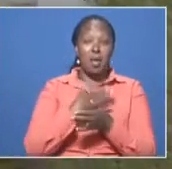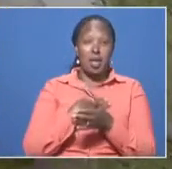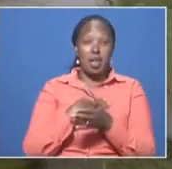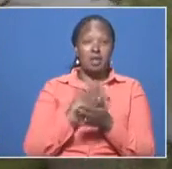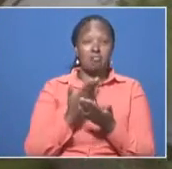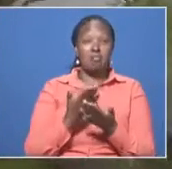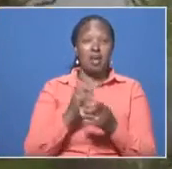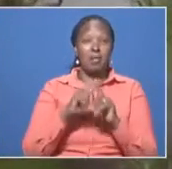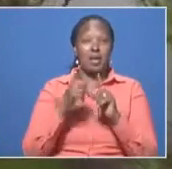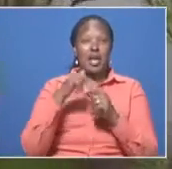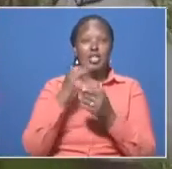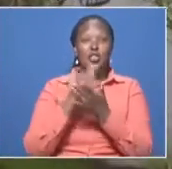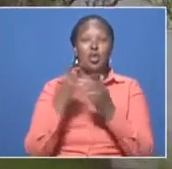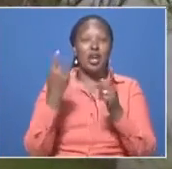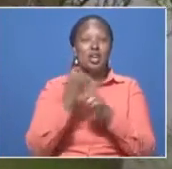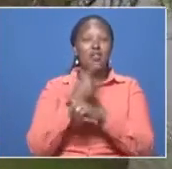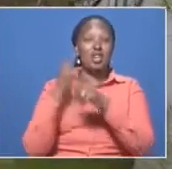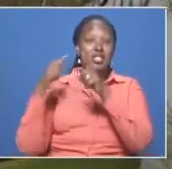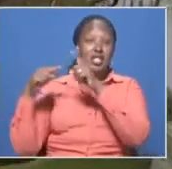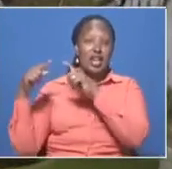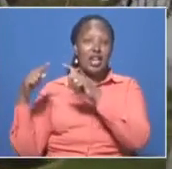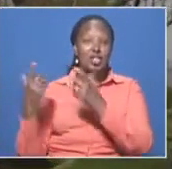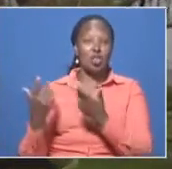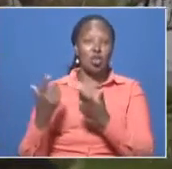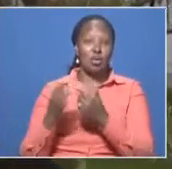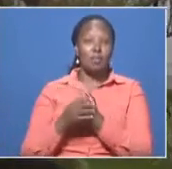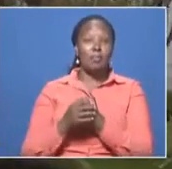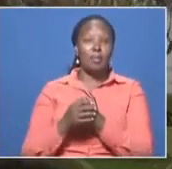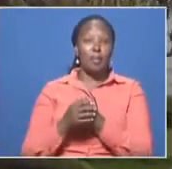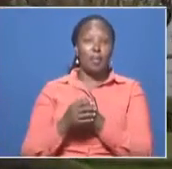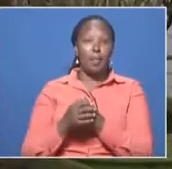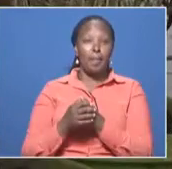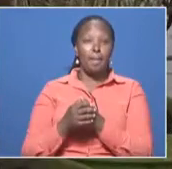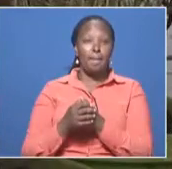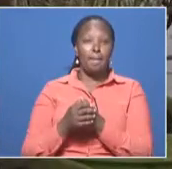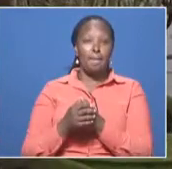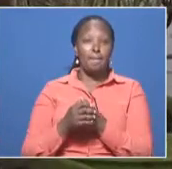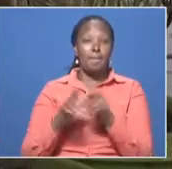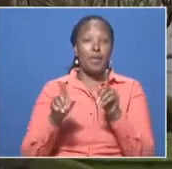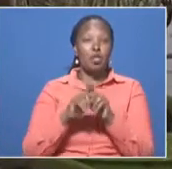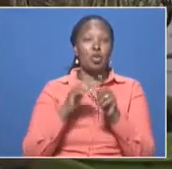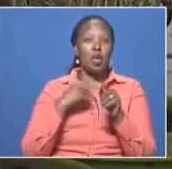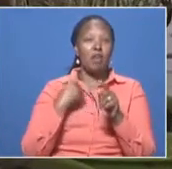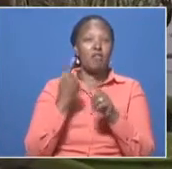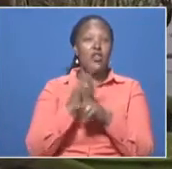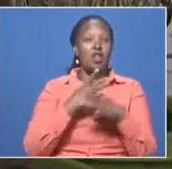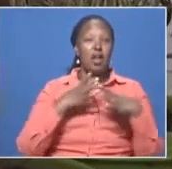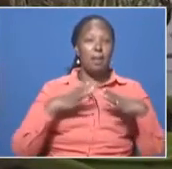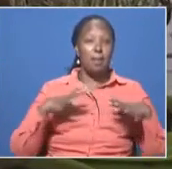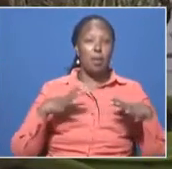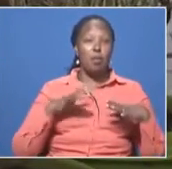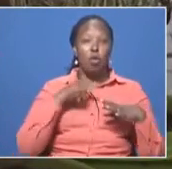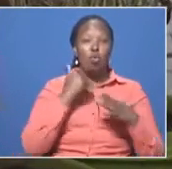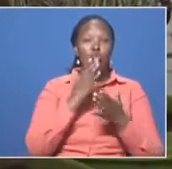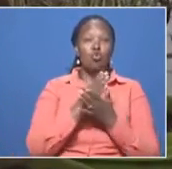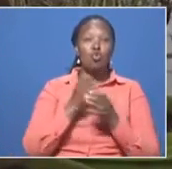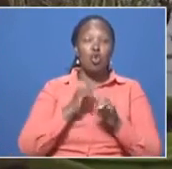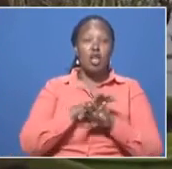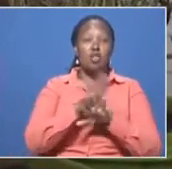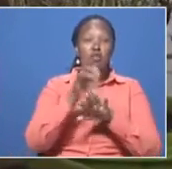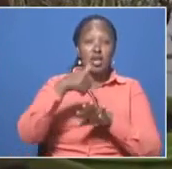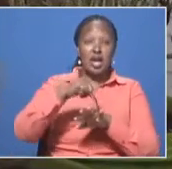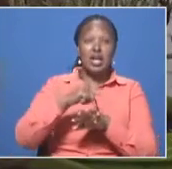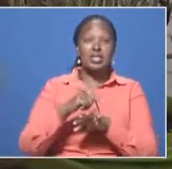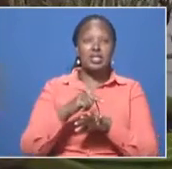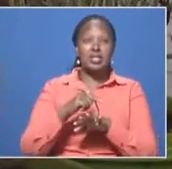you know, we're different generations. We're different generations. Mm-hmm. And then we have different people who have influenced us. Mm-hmm. So